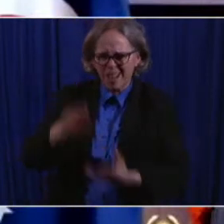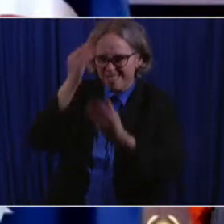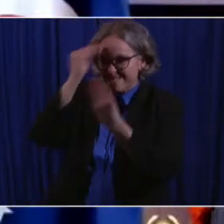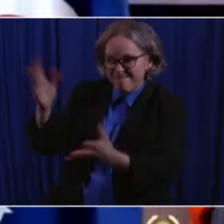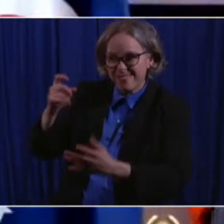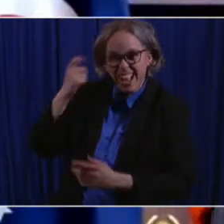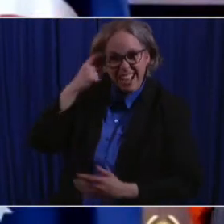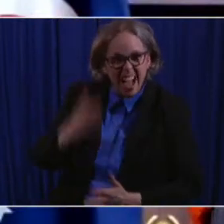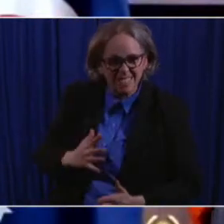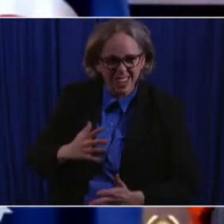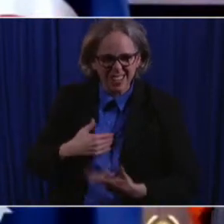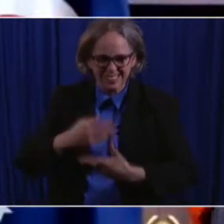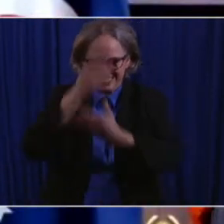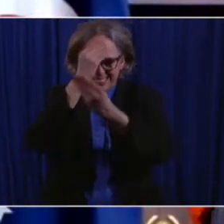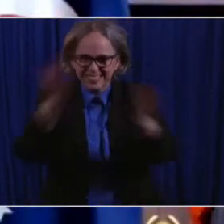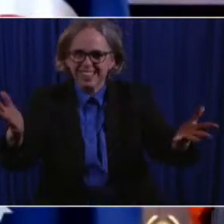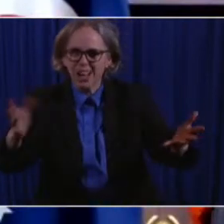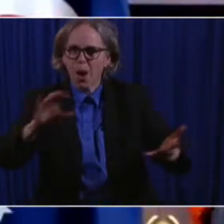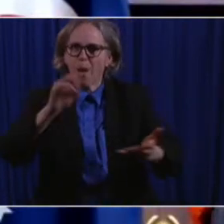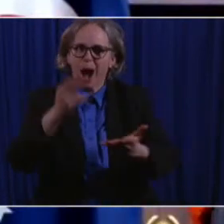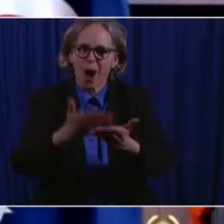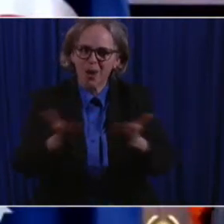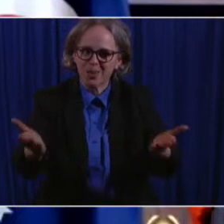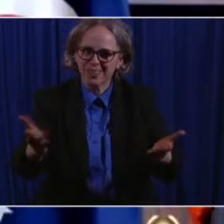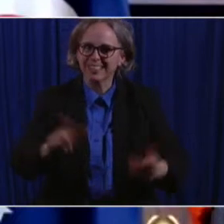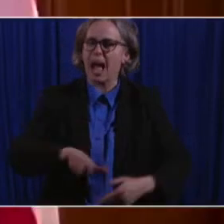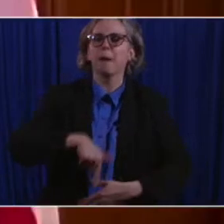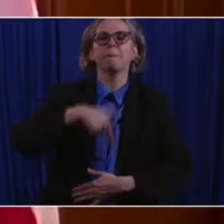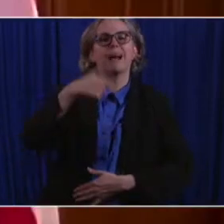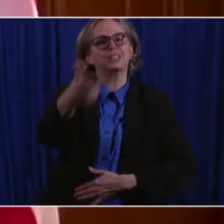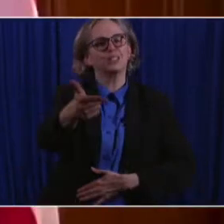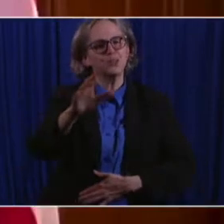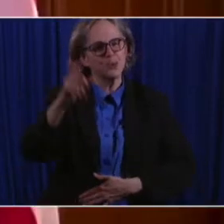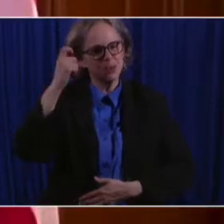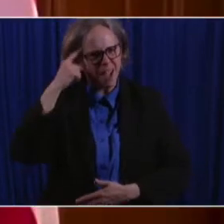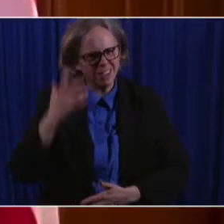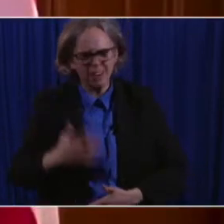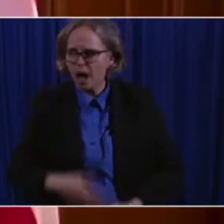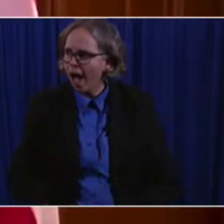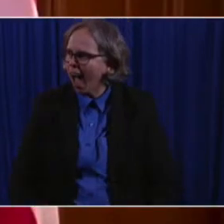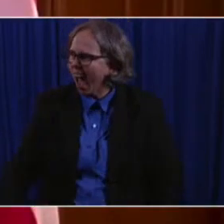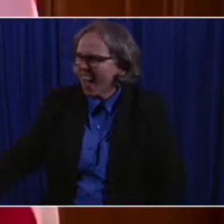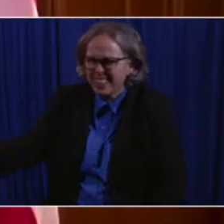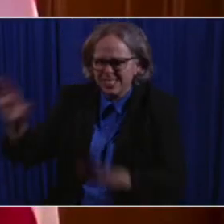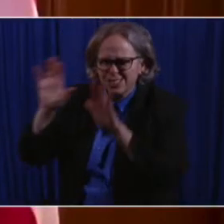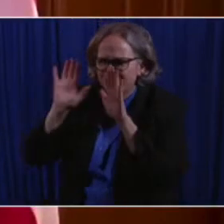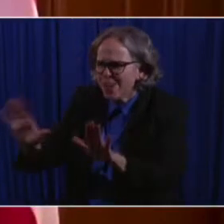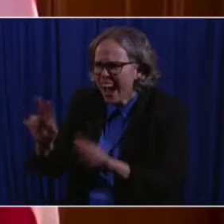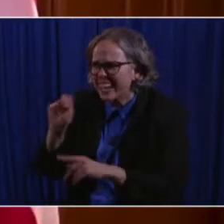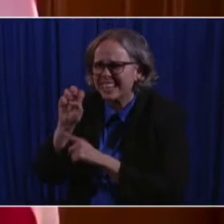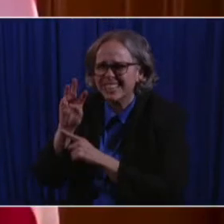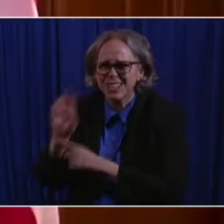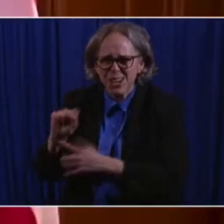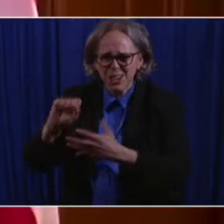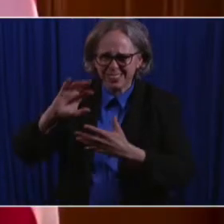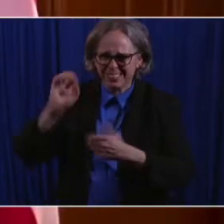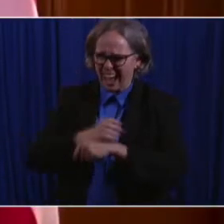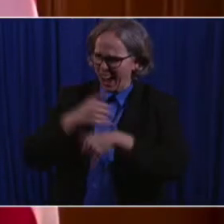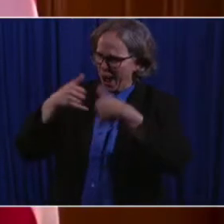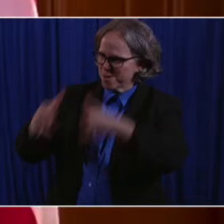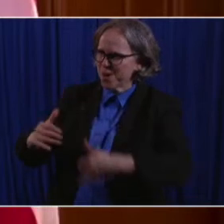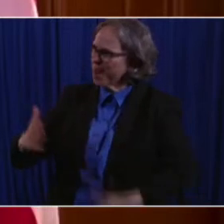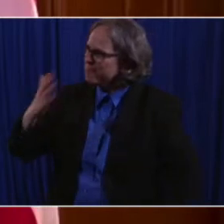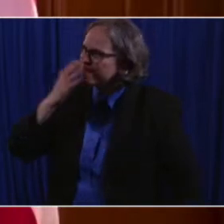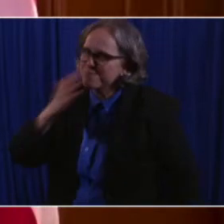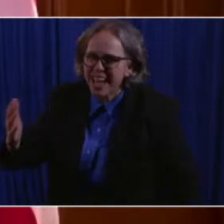Ohio to know that, and send it back to you. Well, John, that's great news, and thanks to all who made that happen. All